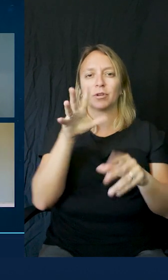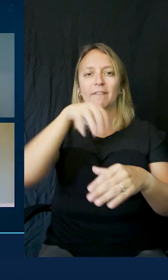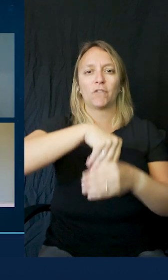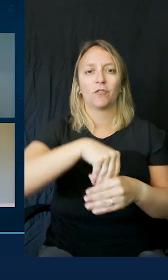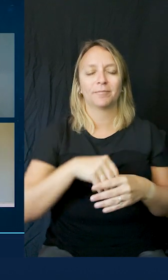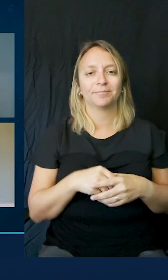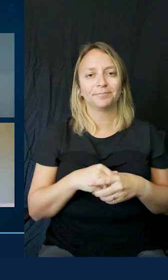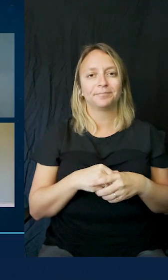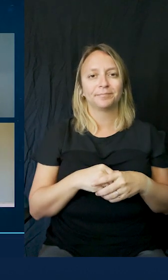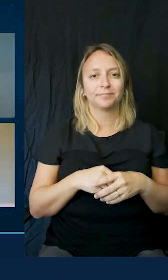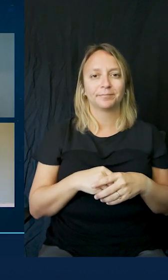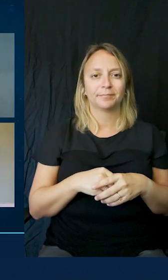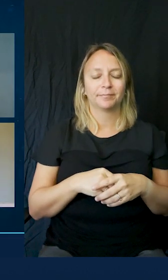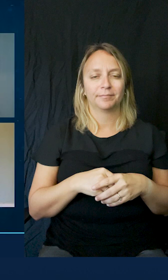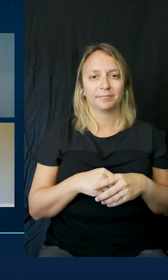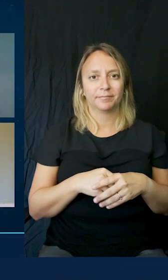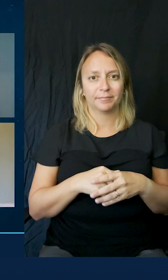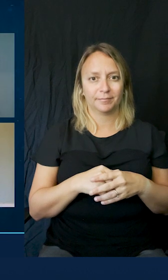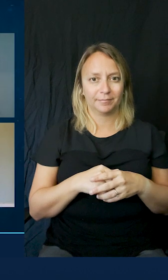involved?